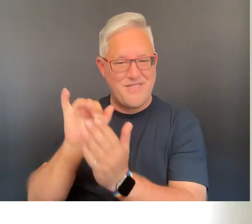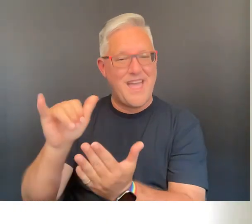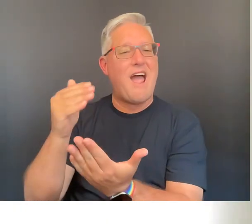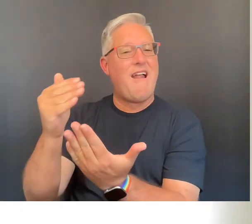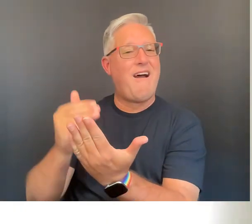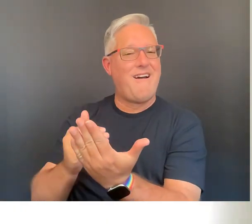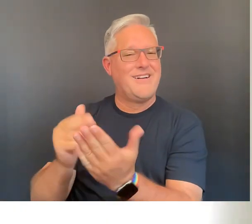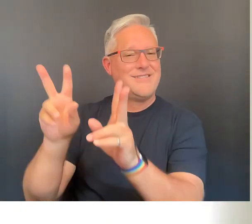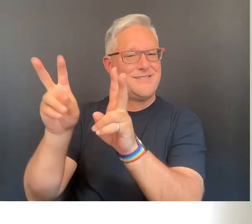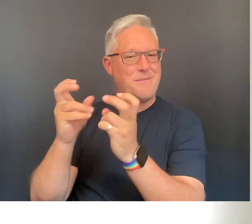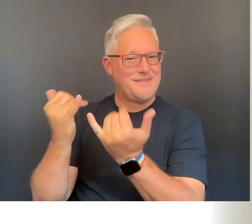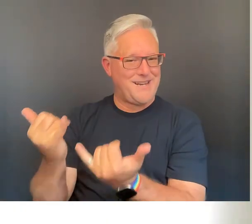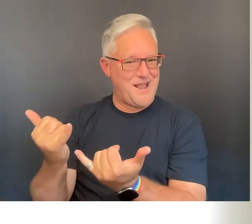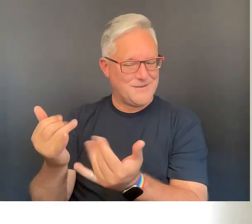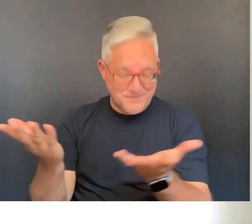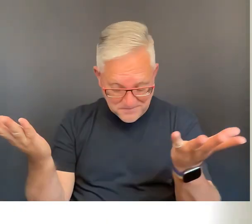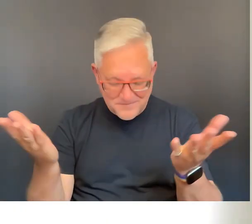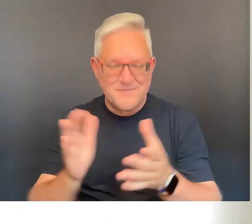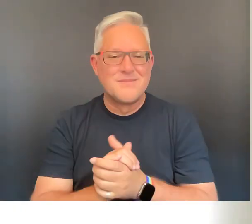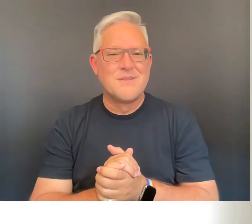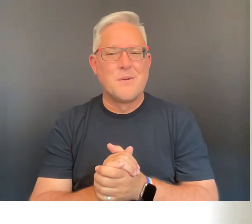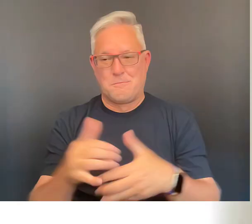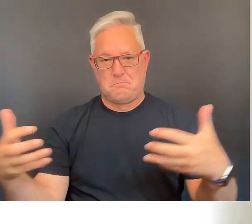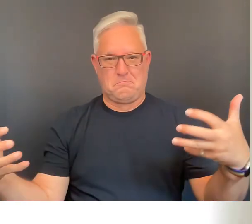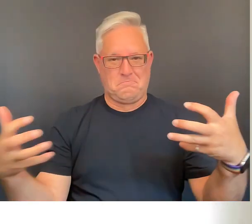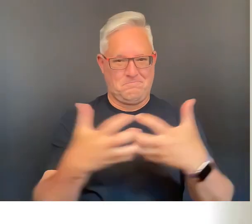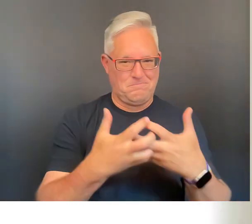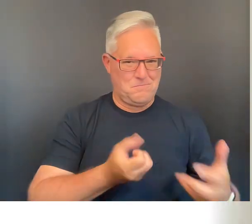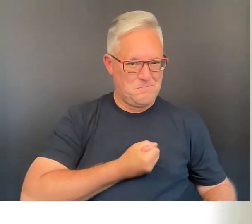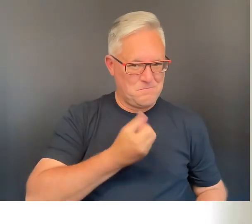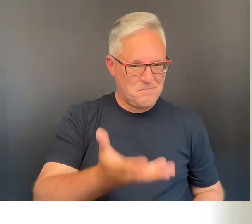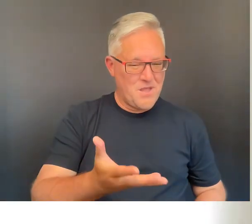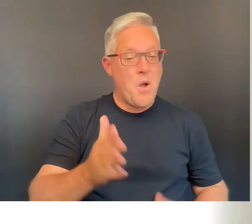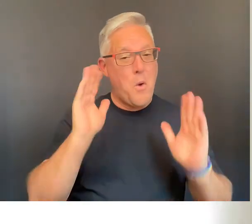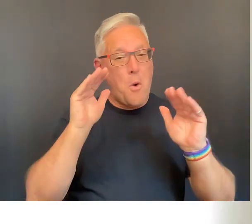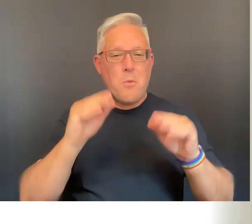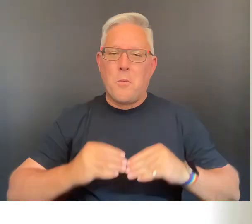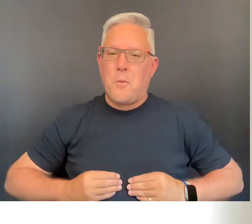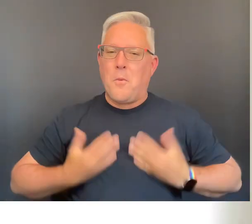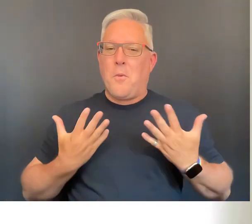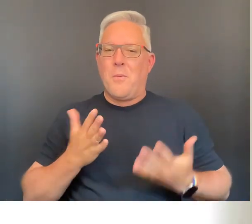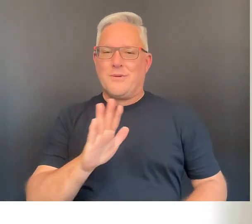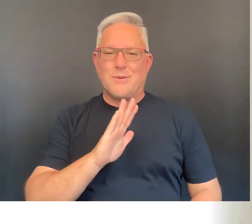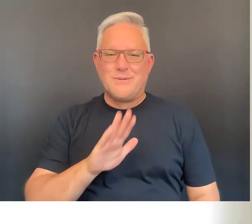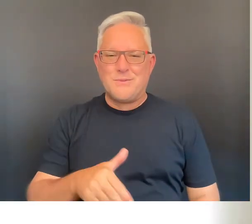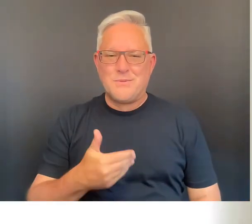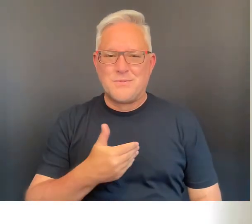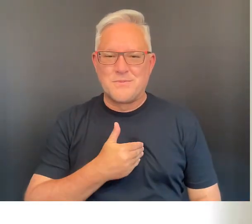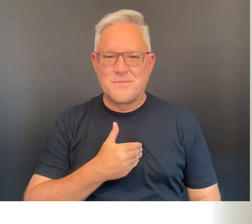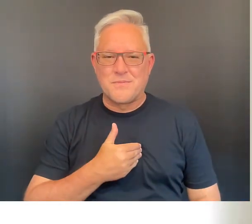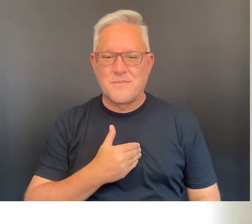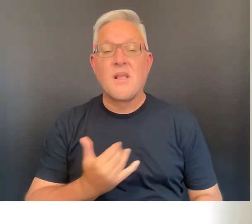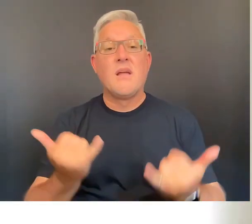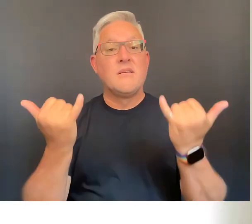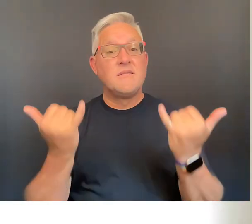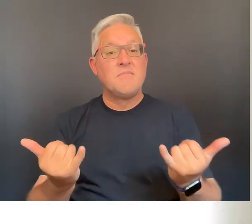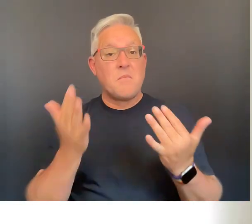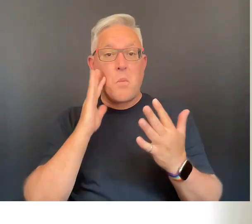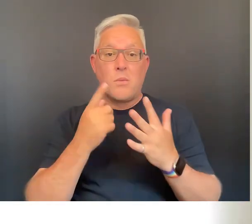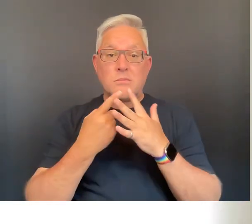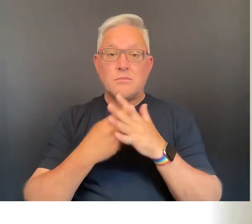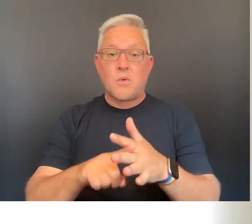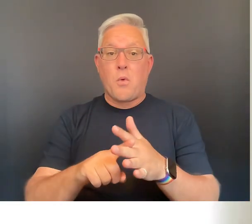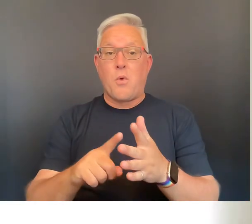so may that be just nourishing for your soul And we're going to jump into